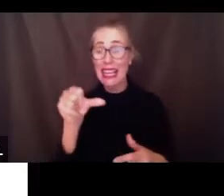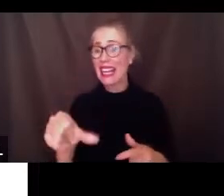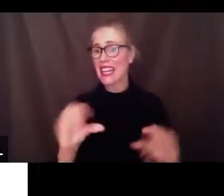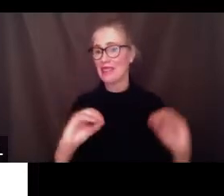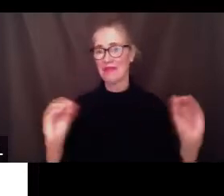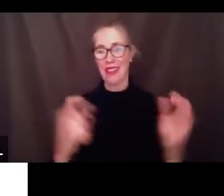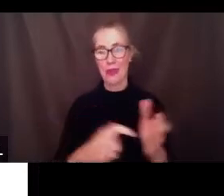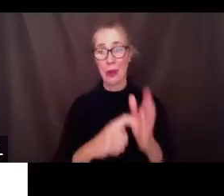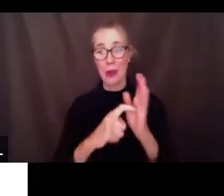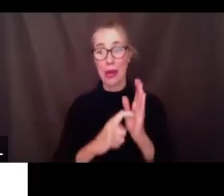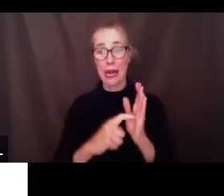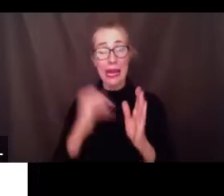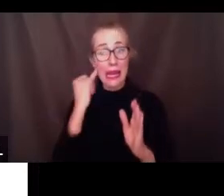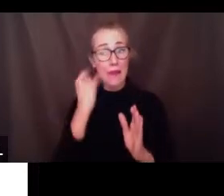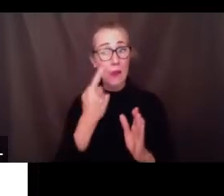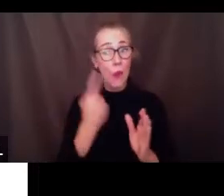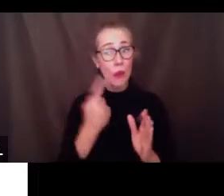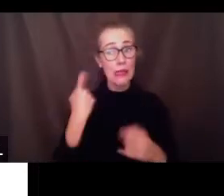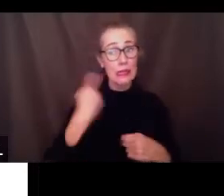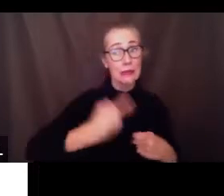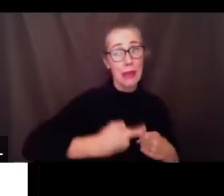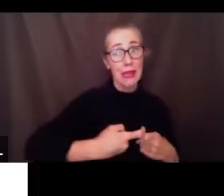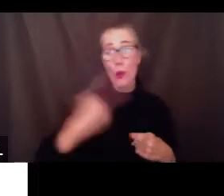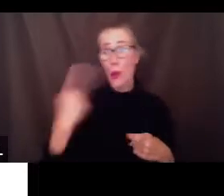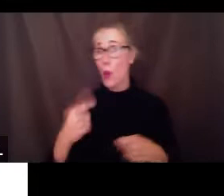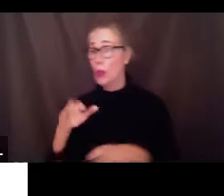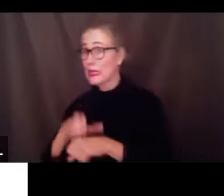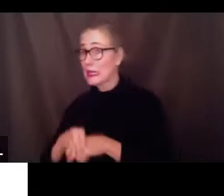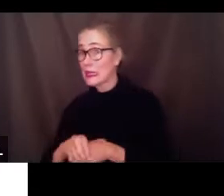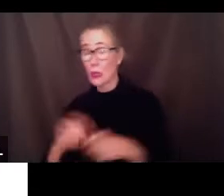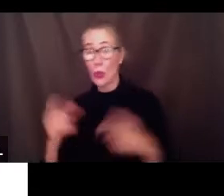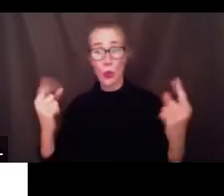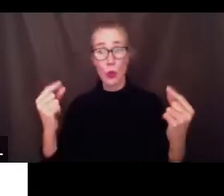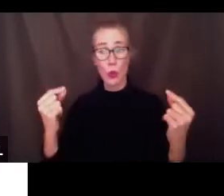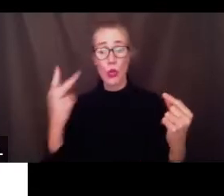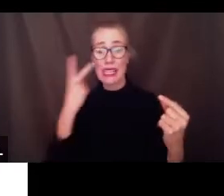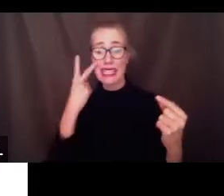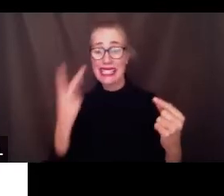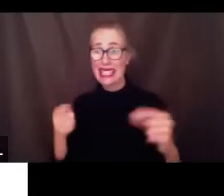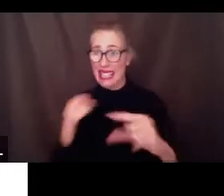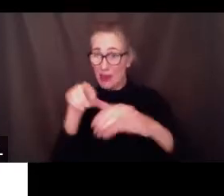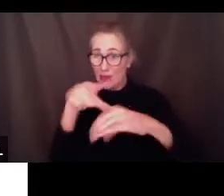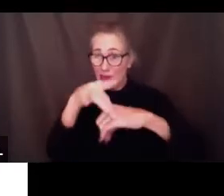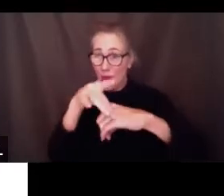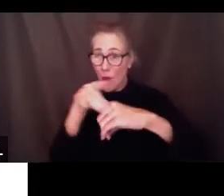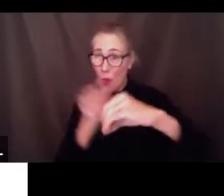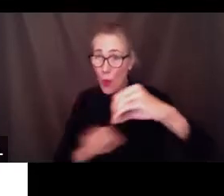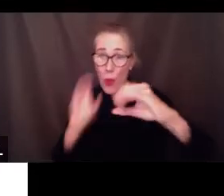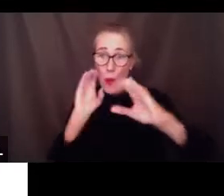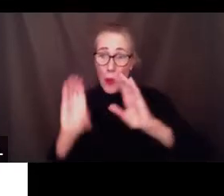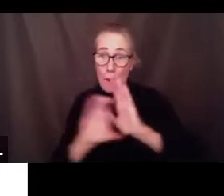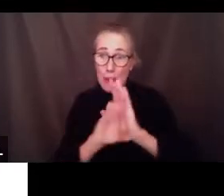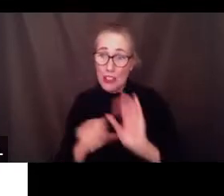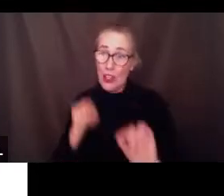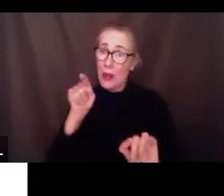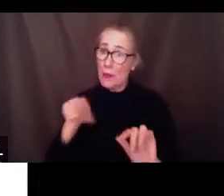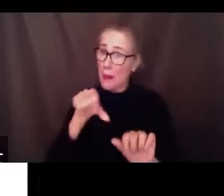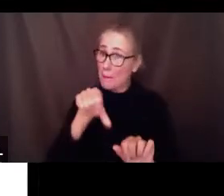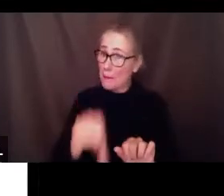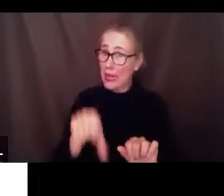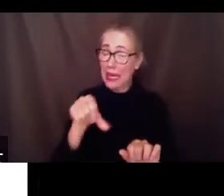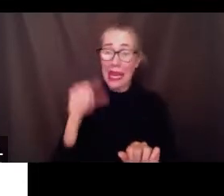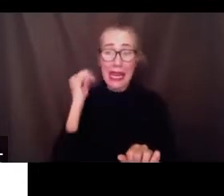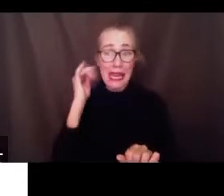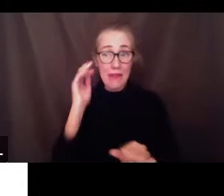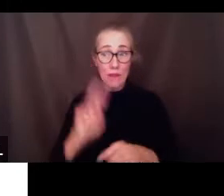are not bilingual in English and Spanish you will have to select your language in order to hear the interpretation. If you are on a laptop or